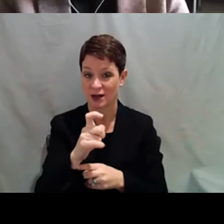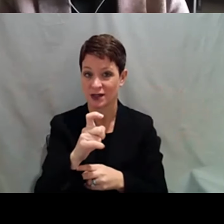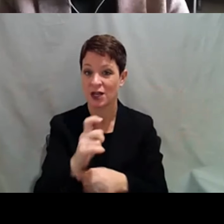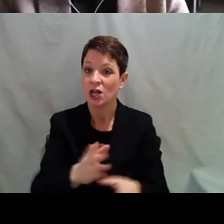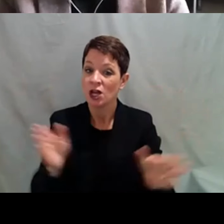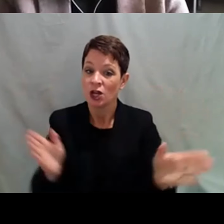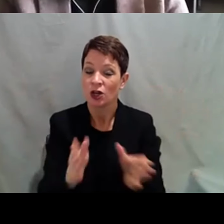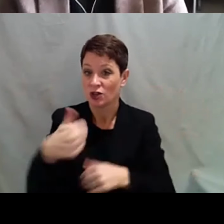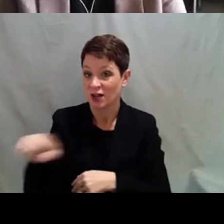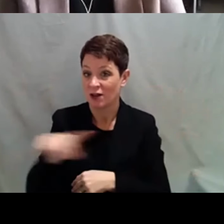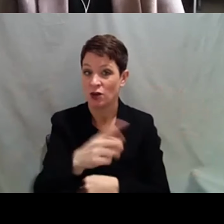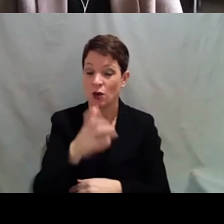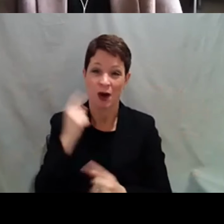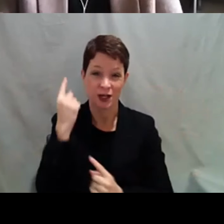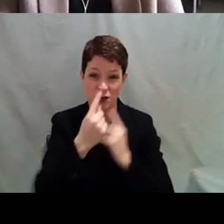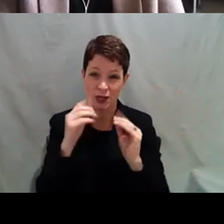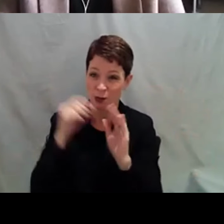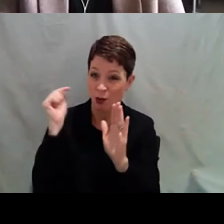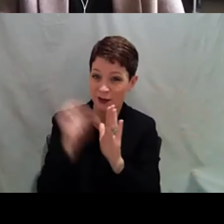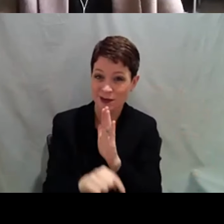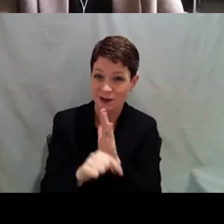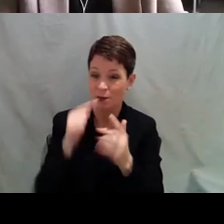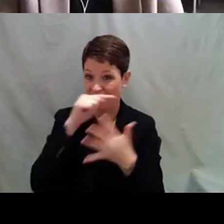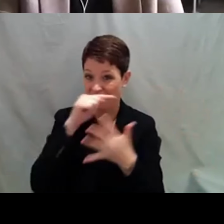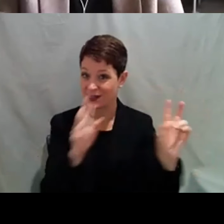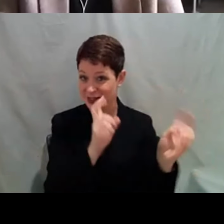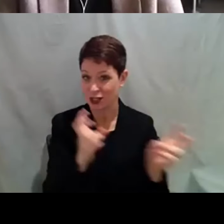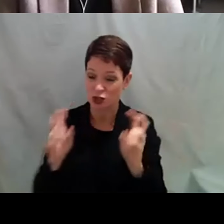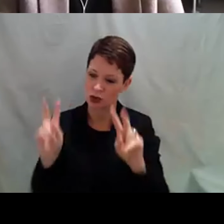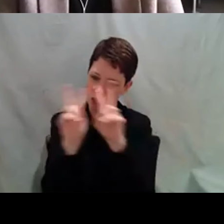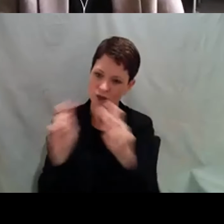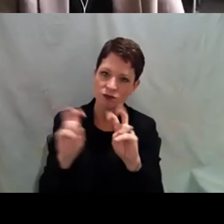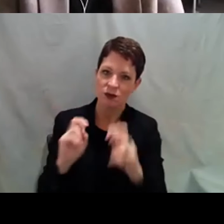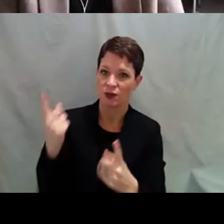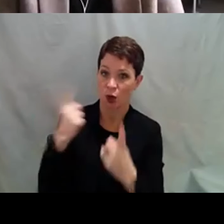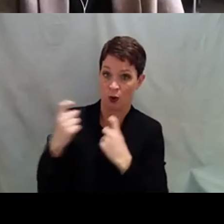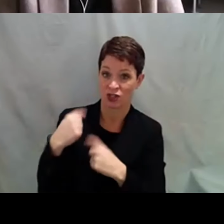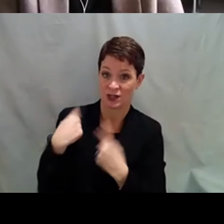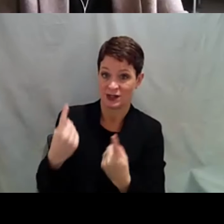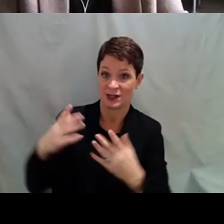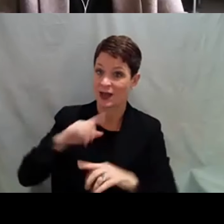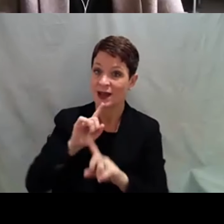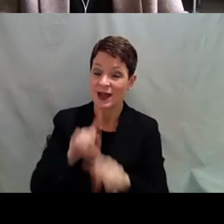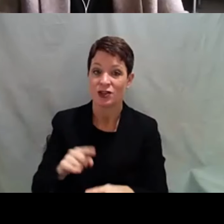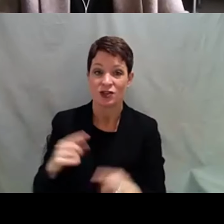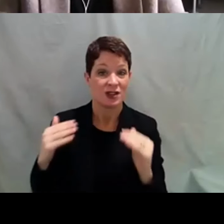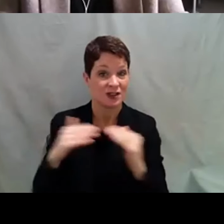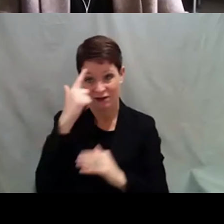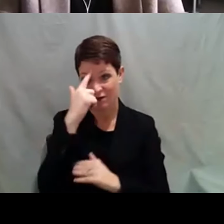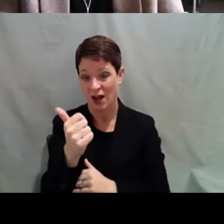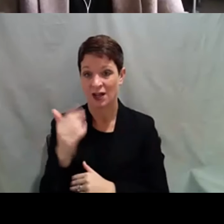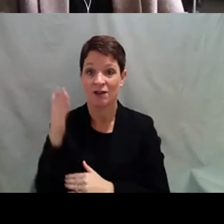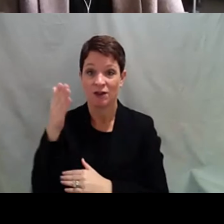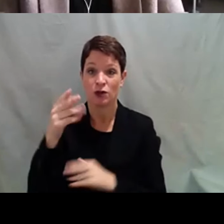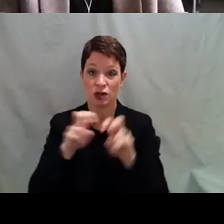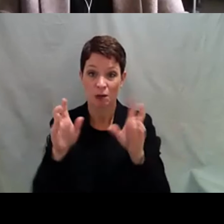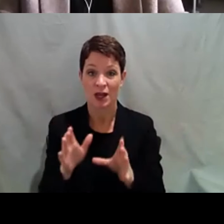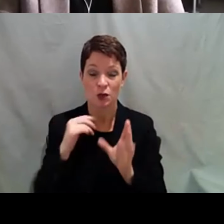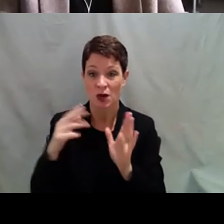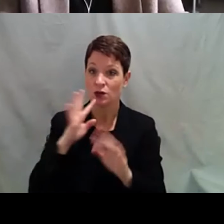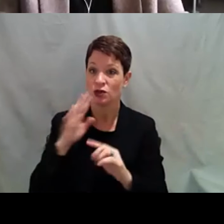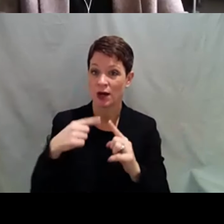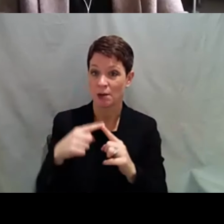anyone who wants to think a little bit more about these issues to check those out. And it's totally fair game if future panelists want to actually